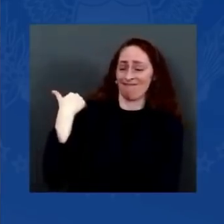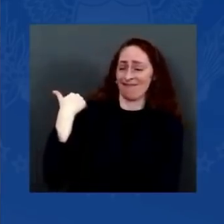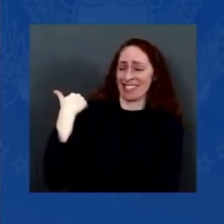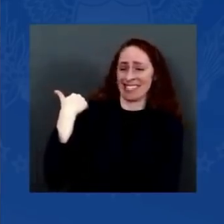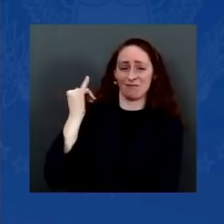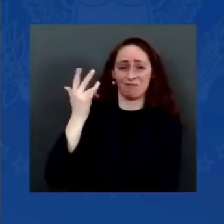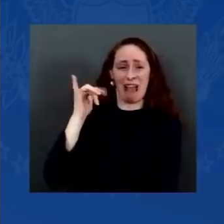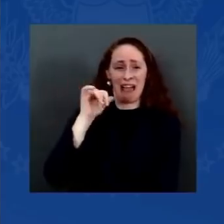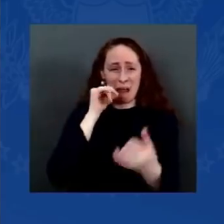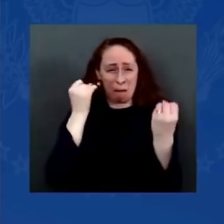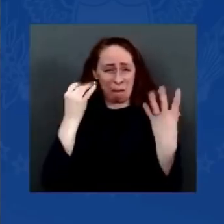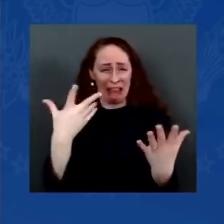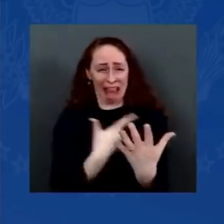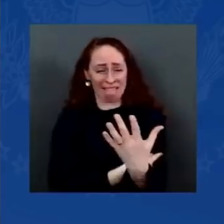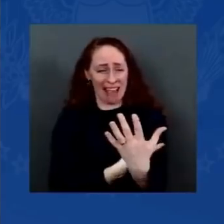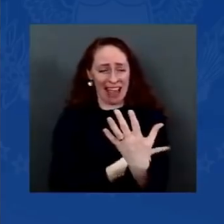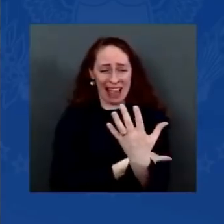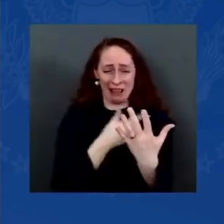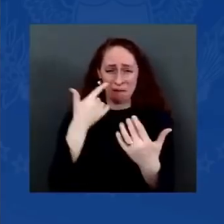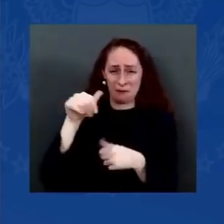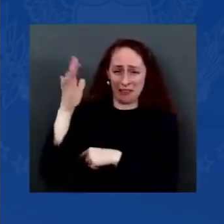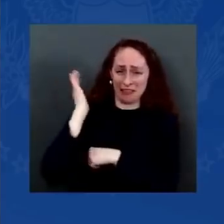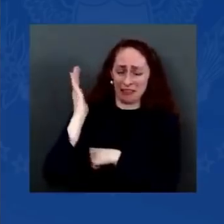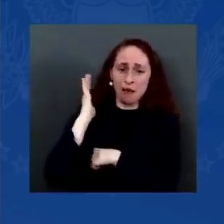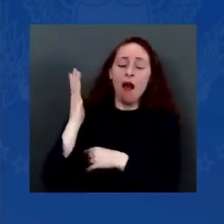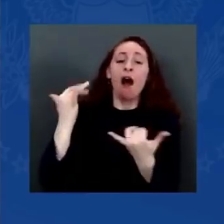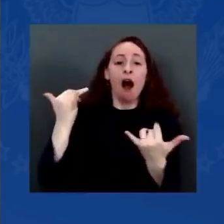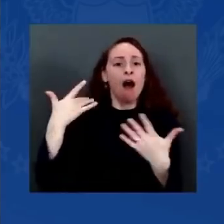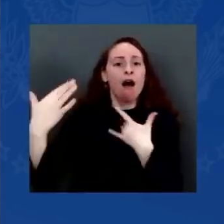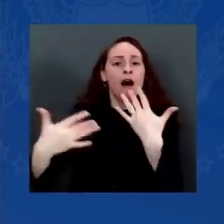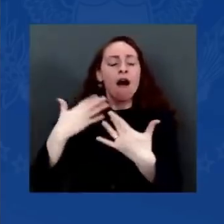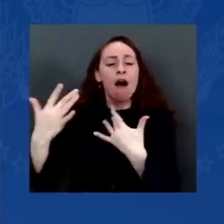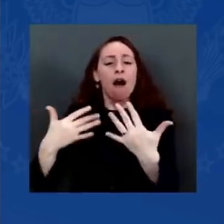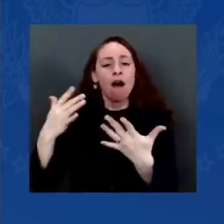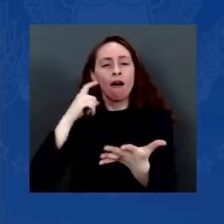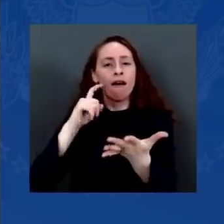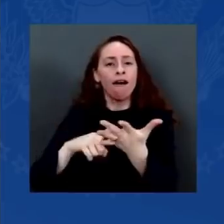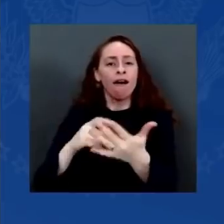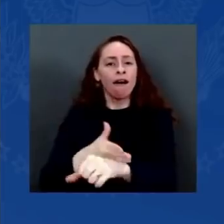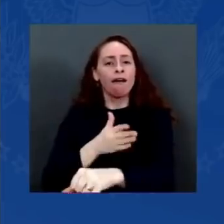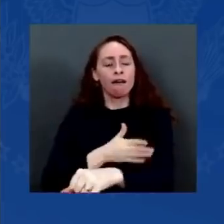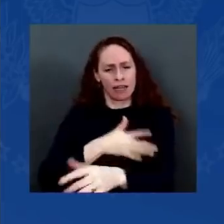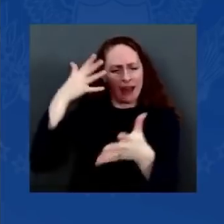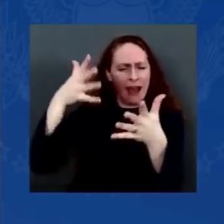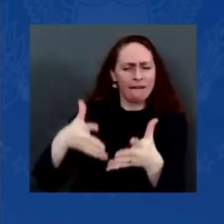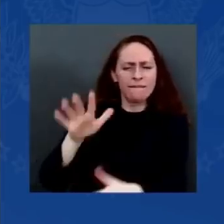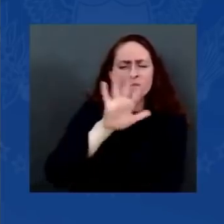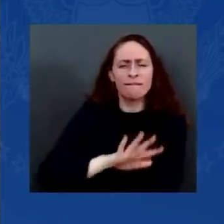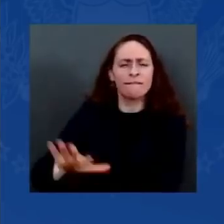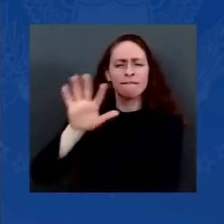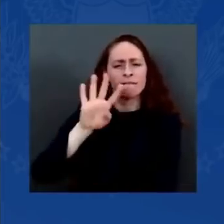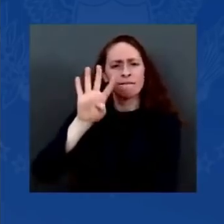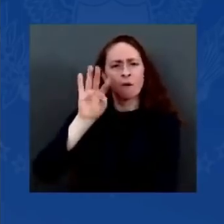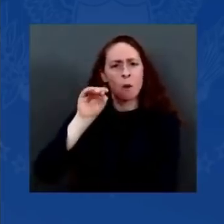today. Still too many, but down from 90 to 40. All these people who have not been vaccinated,